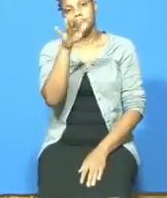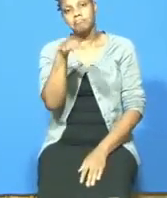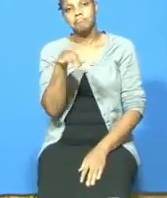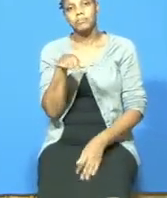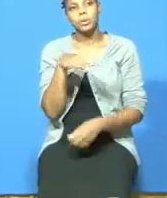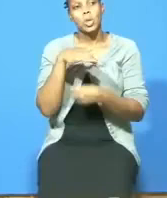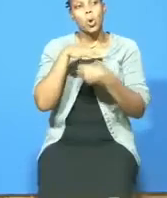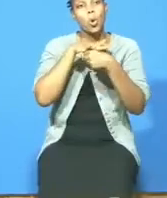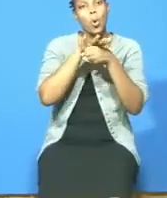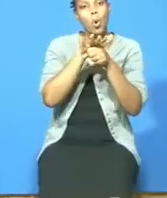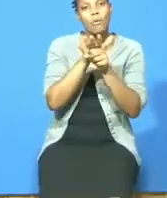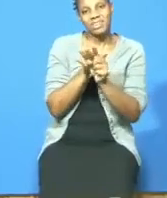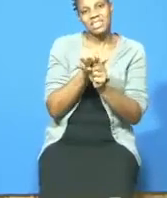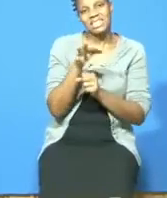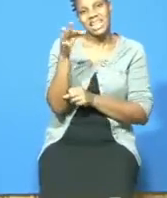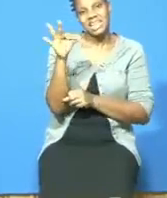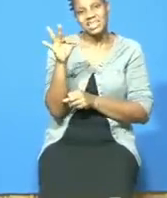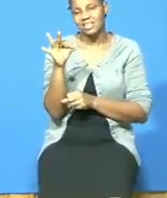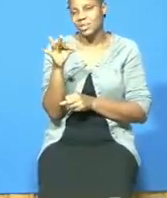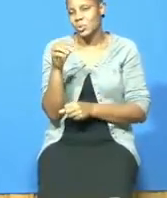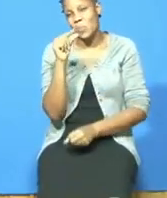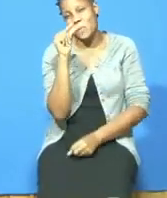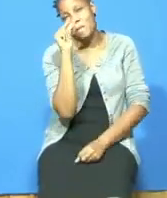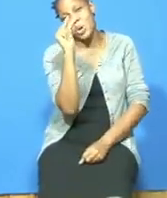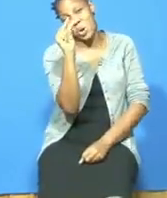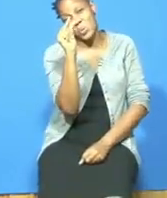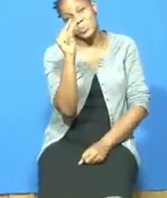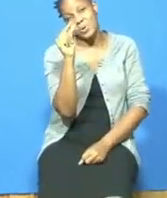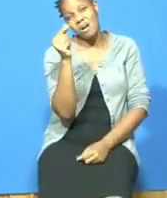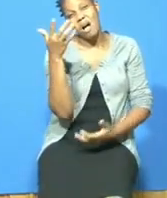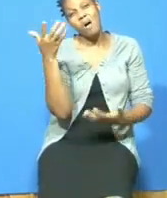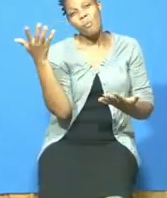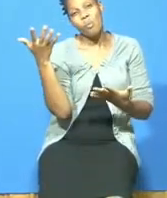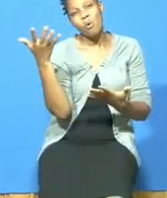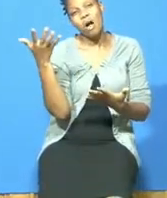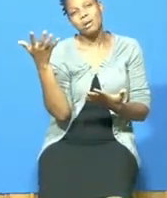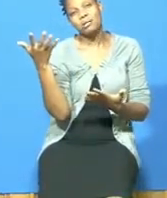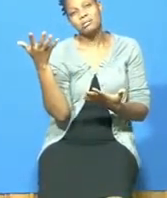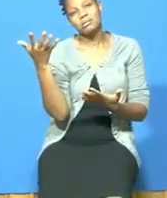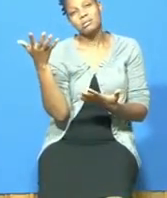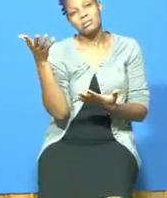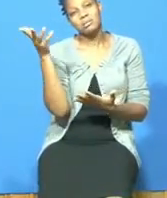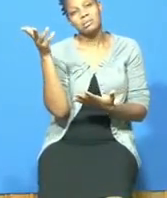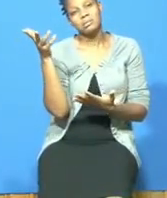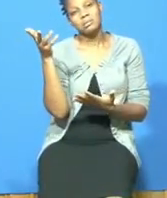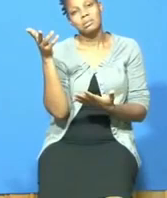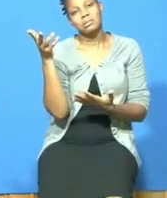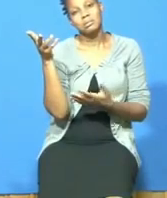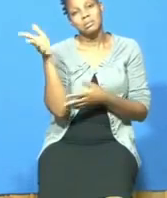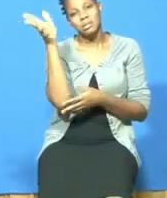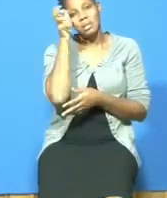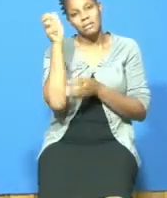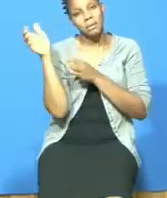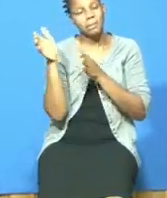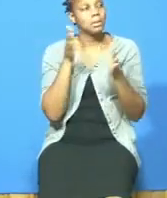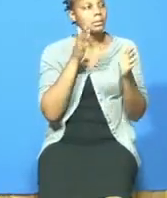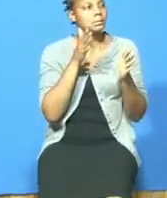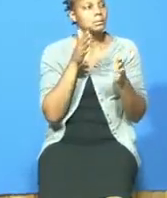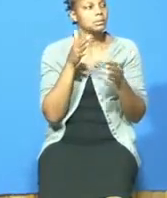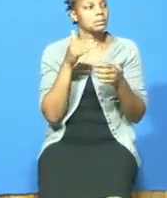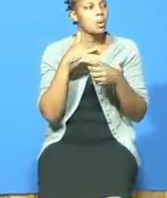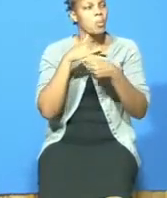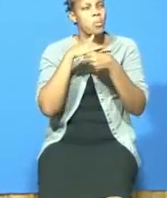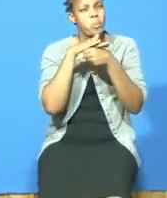COVID-19 is just a tip of the iceberg. Hear me, somebody. It's just a